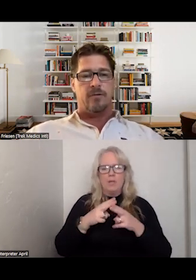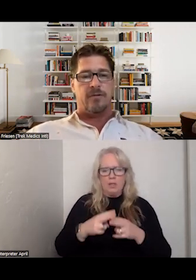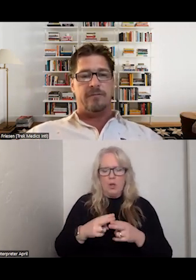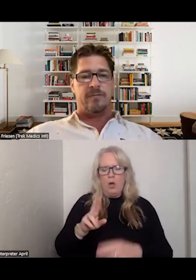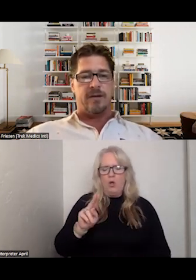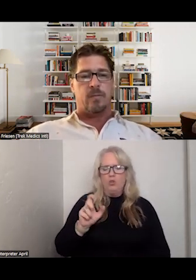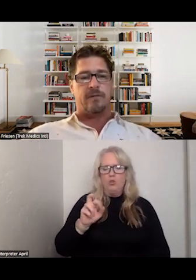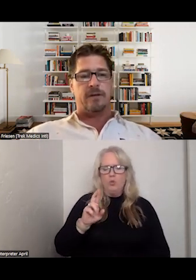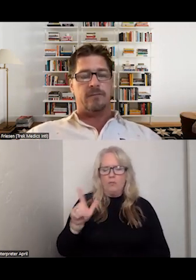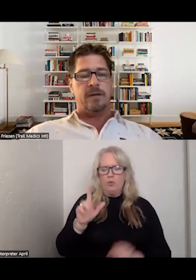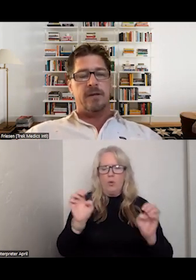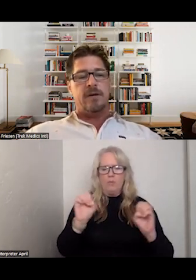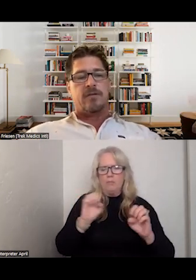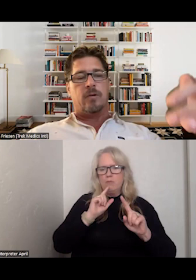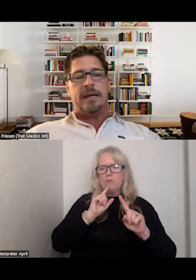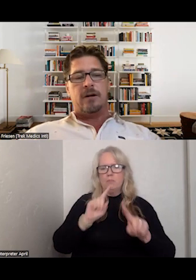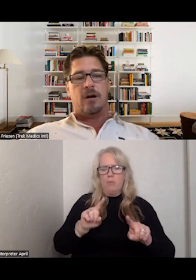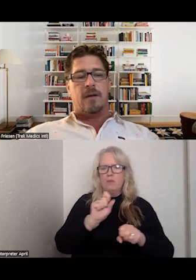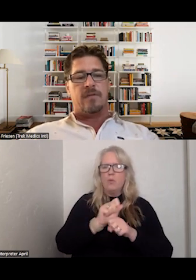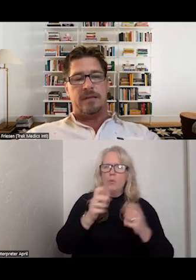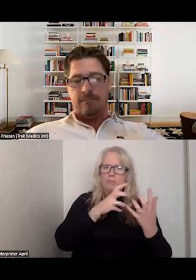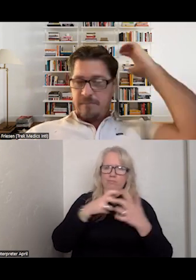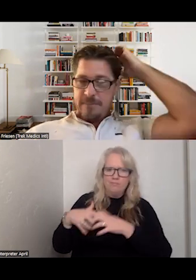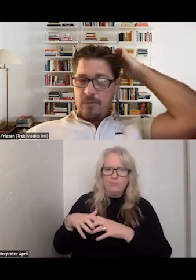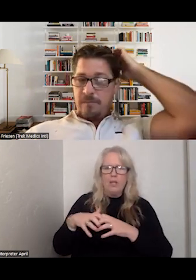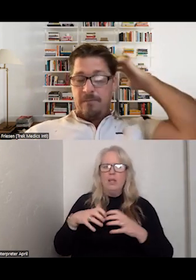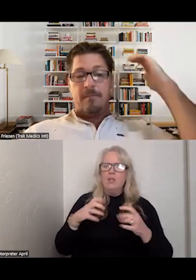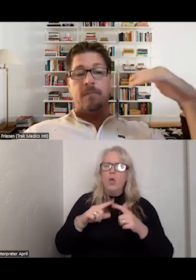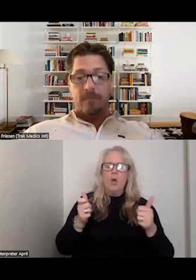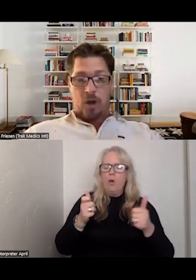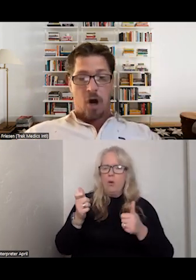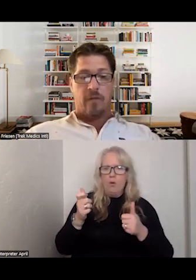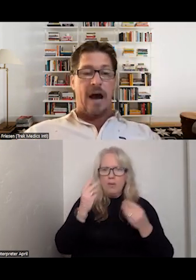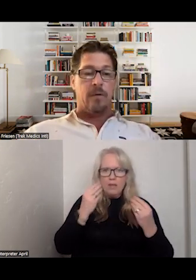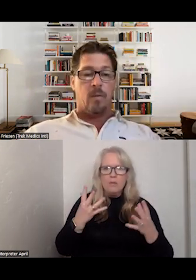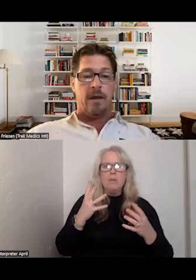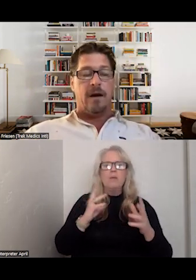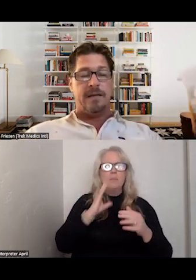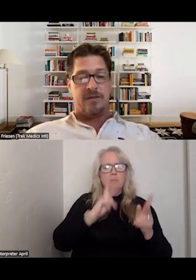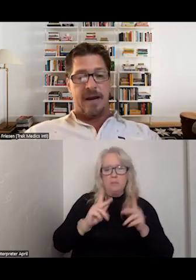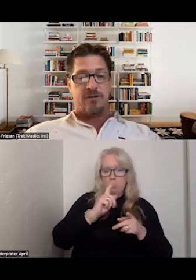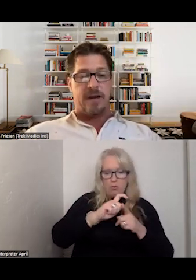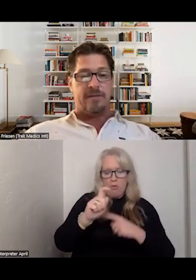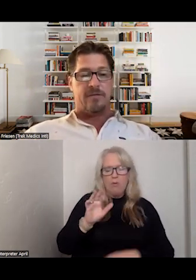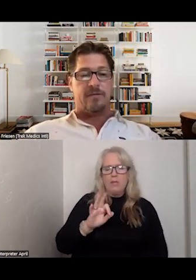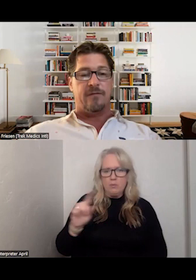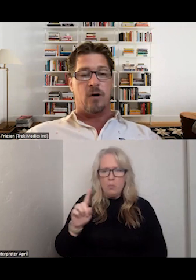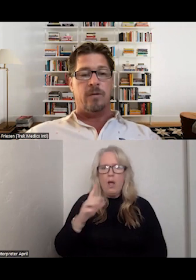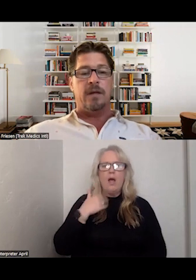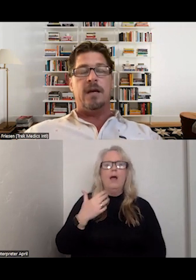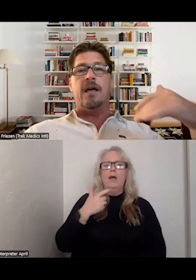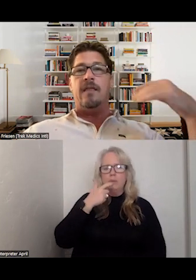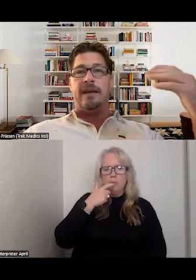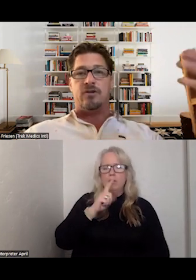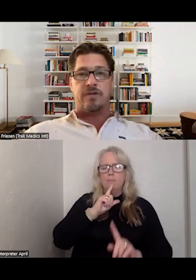universal emergency response workflow. So it all comes in, people call 911, a dispatcher answers the